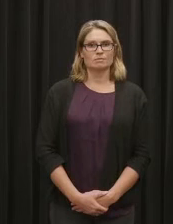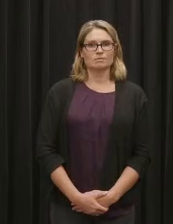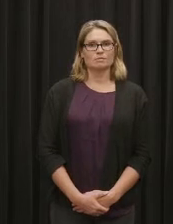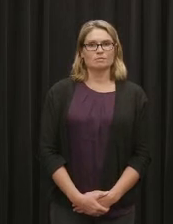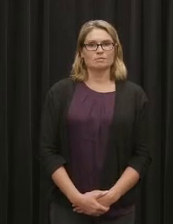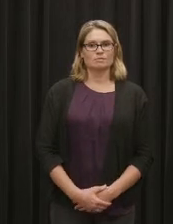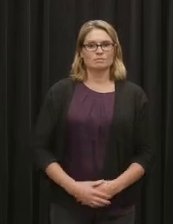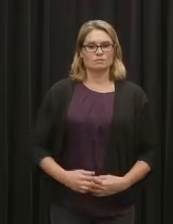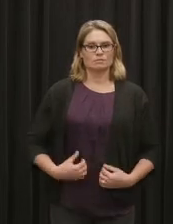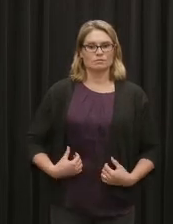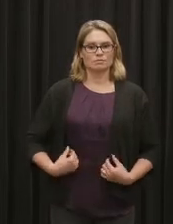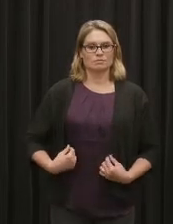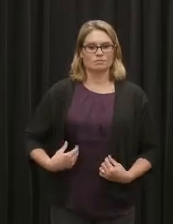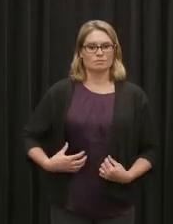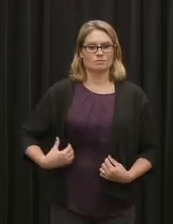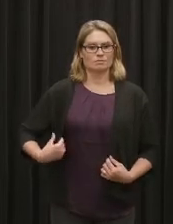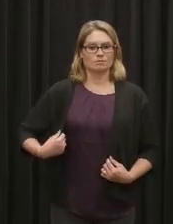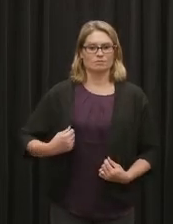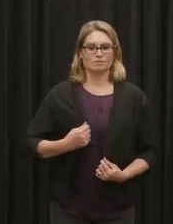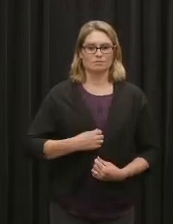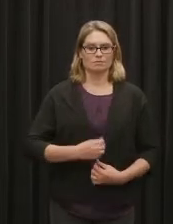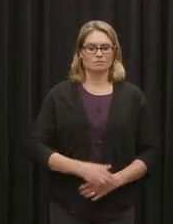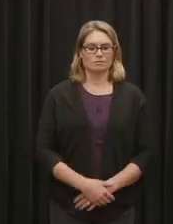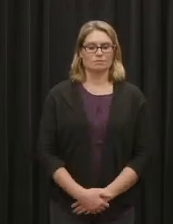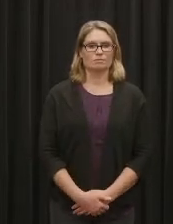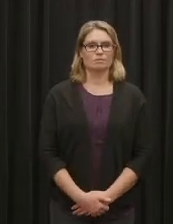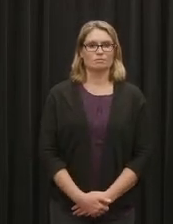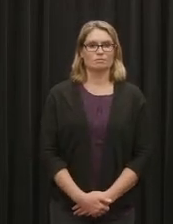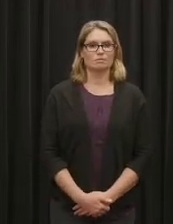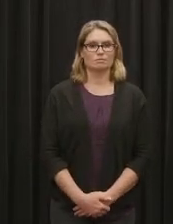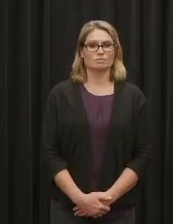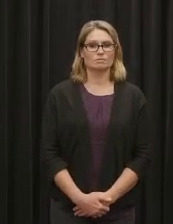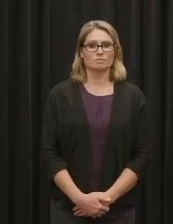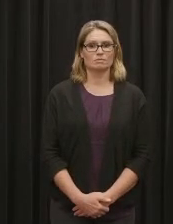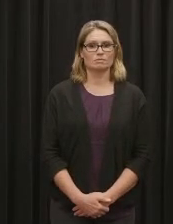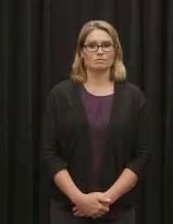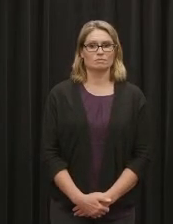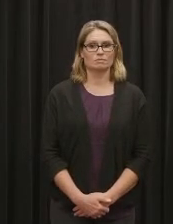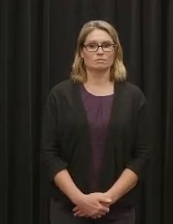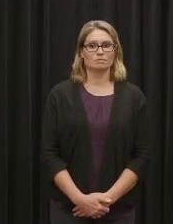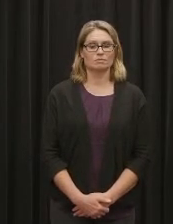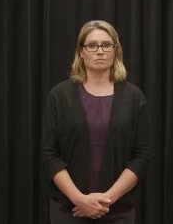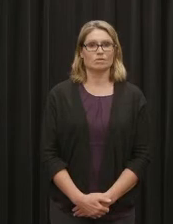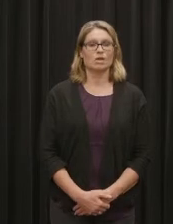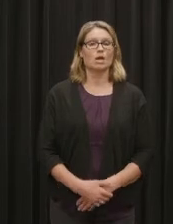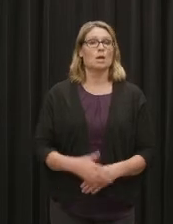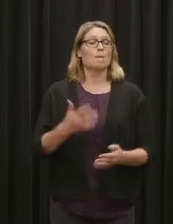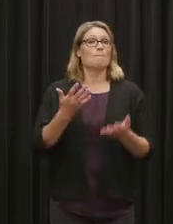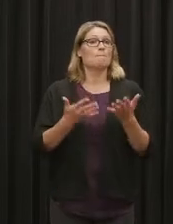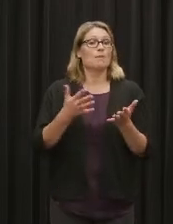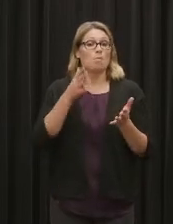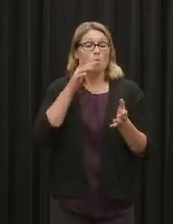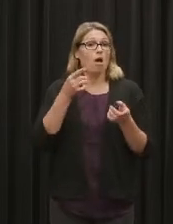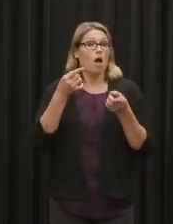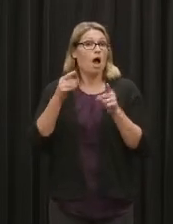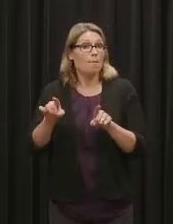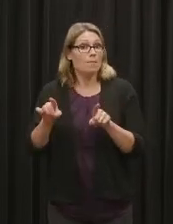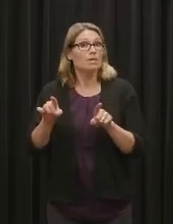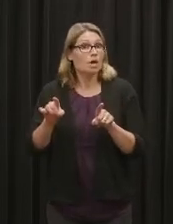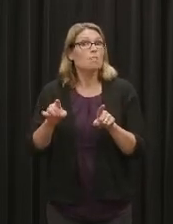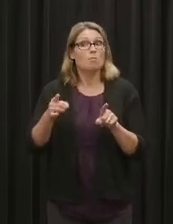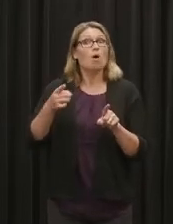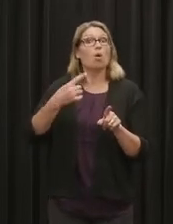and we are very fortunate that this is not happening in the province. still yet happen, but we have